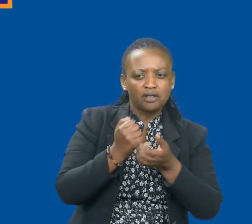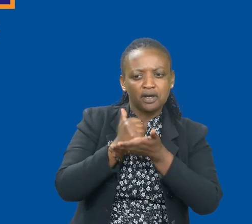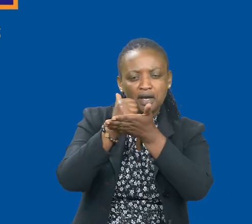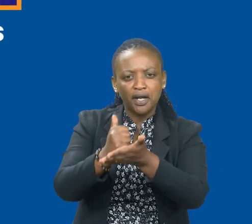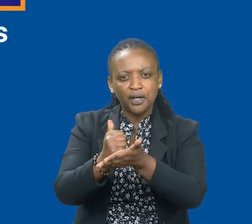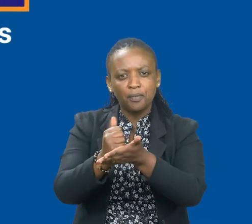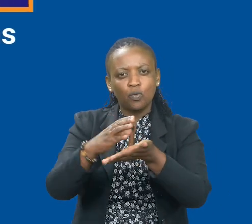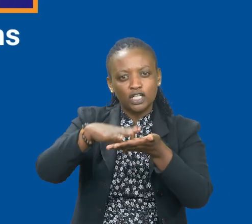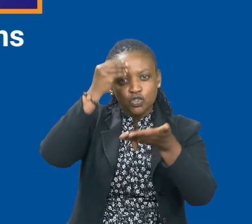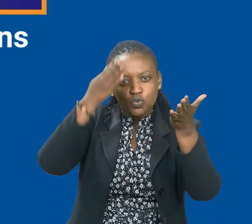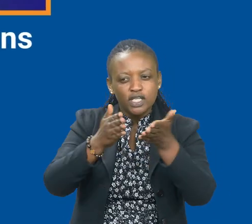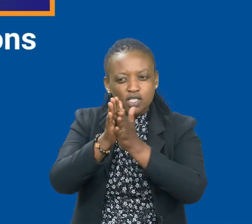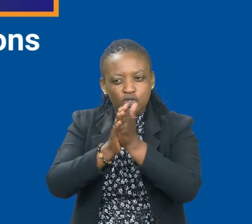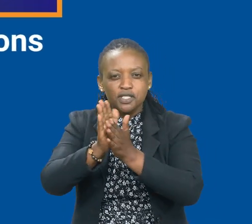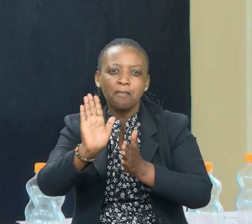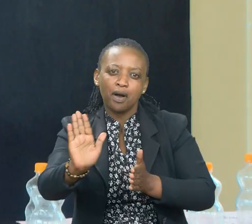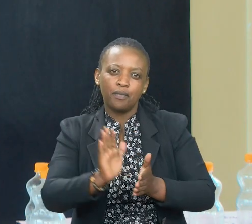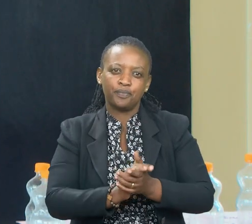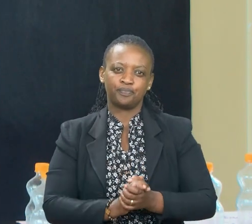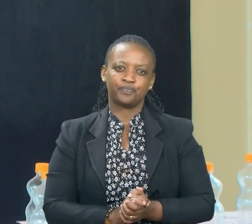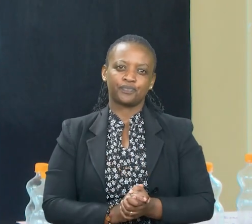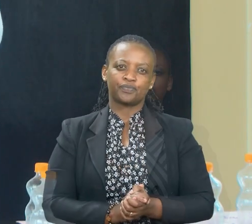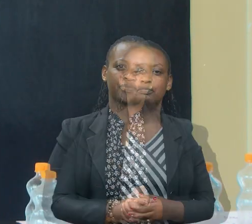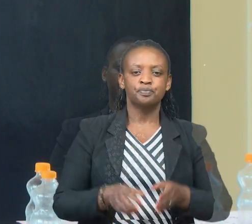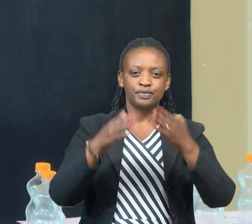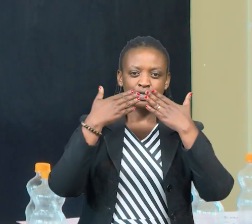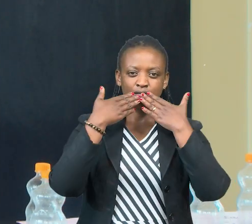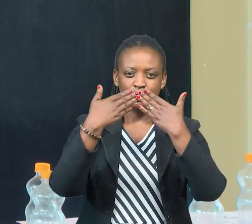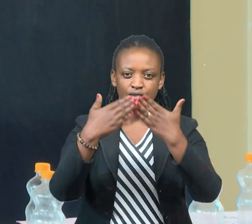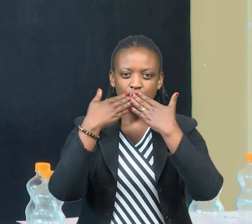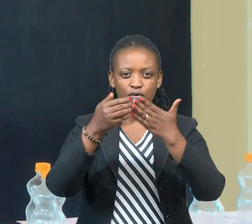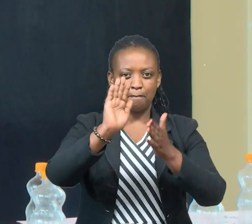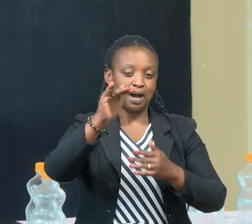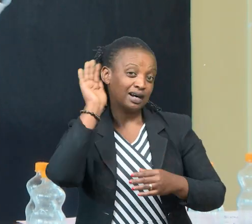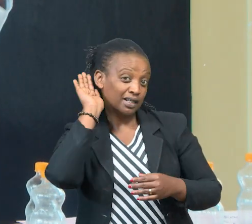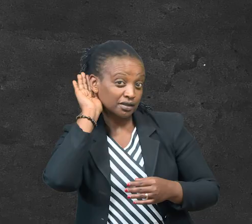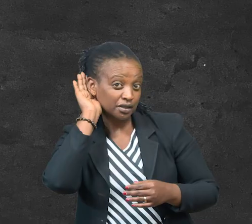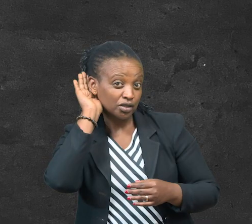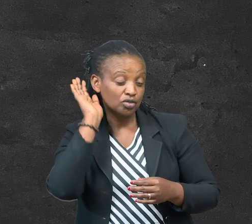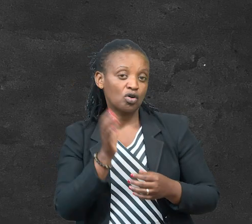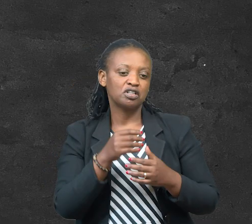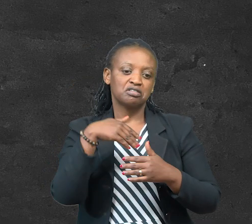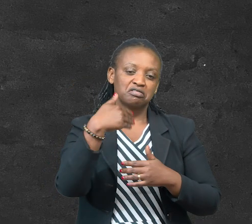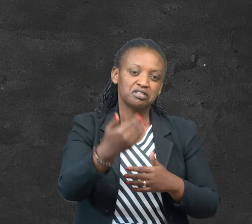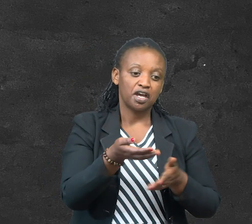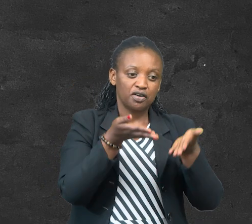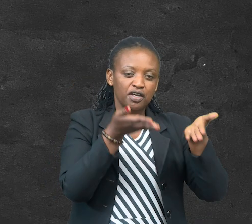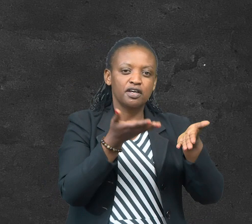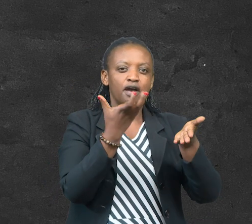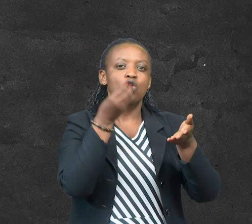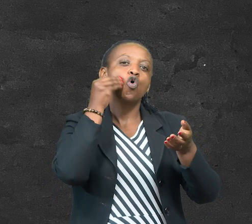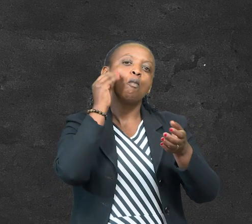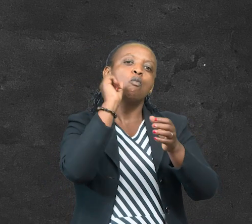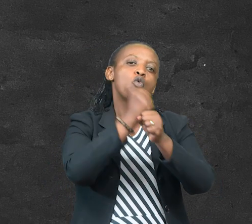help maintain students' interest. So, thank you for your attention. And then